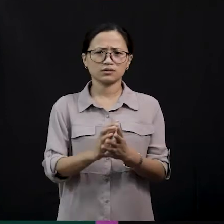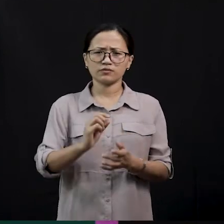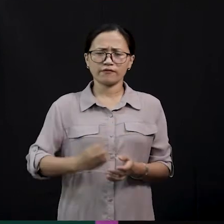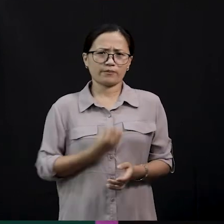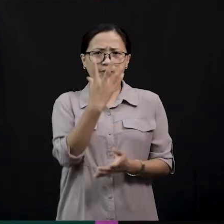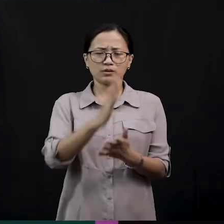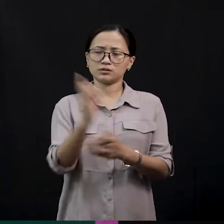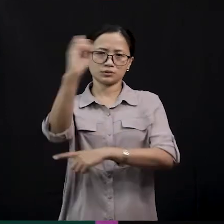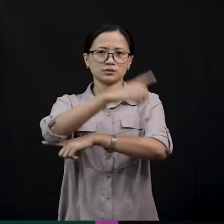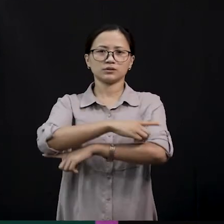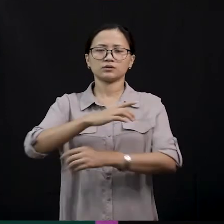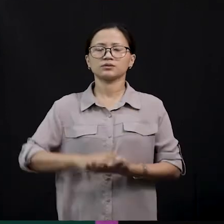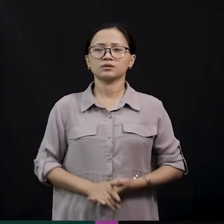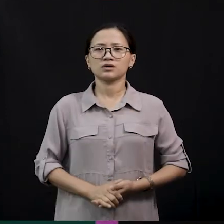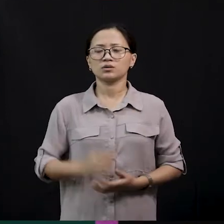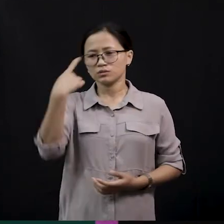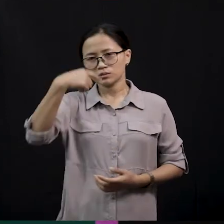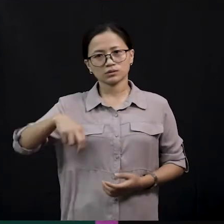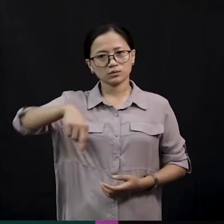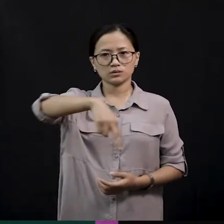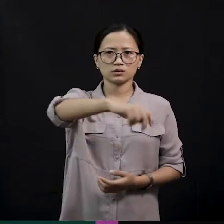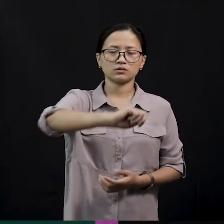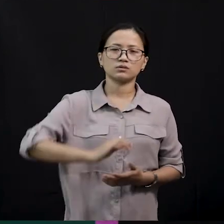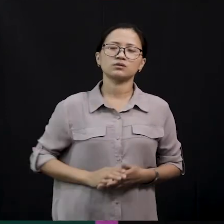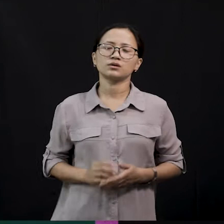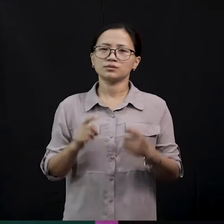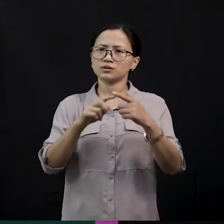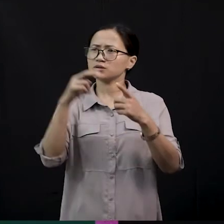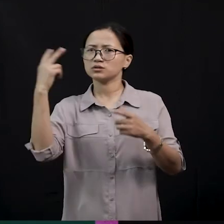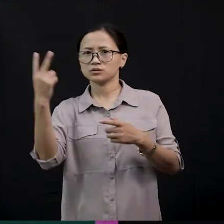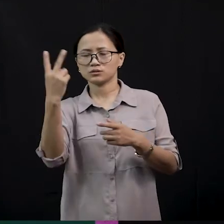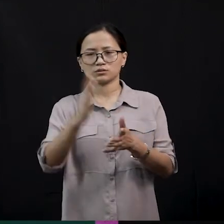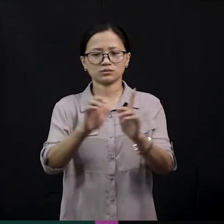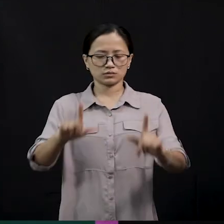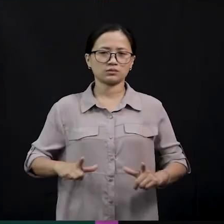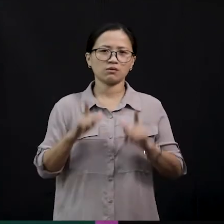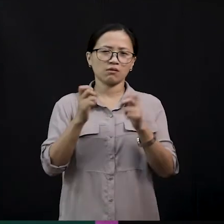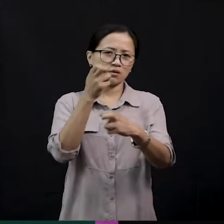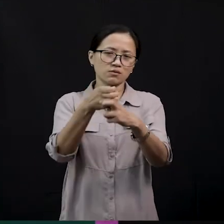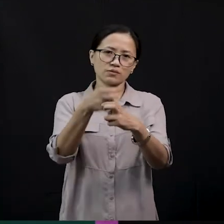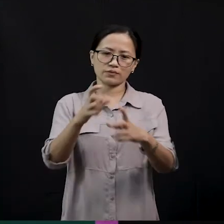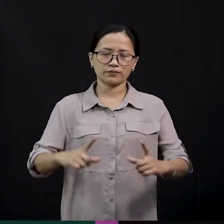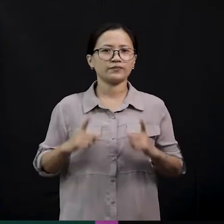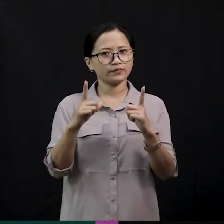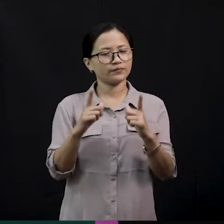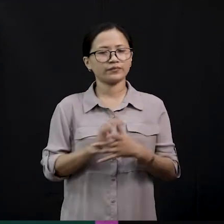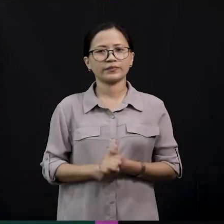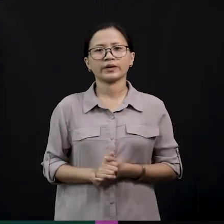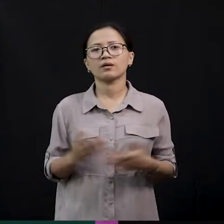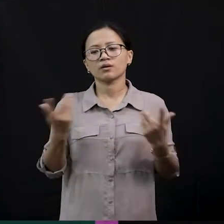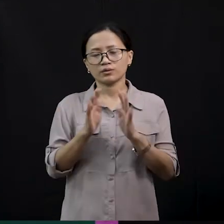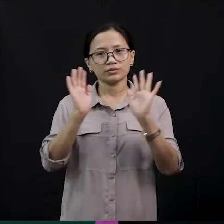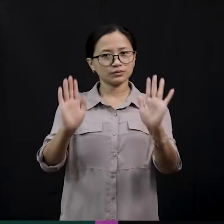day and who is walking or making a journey in his life, which is hard life. So that is